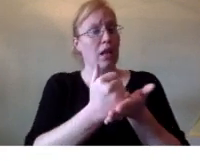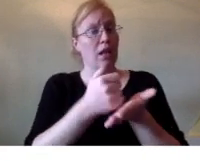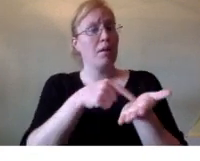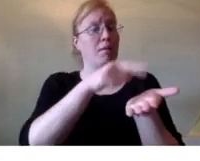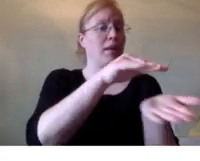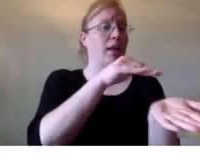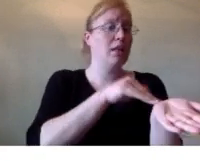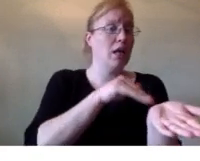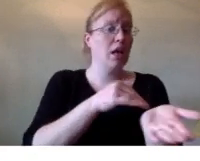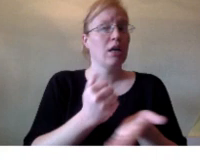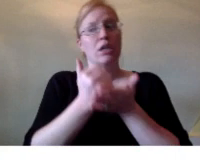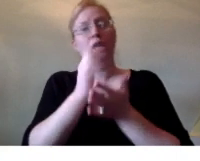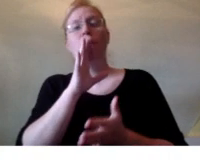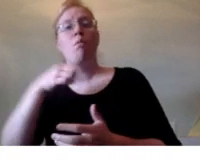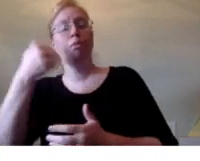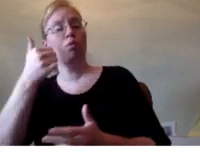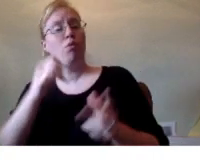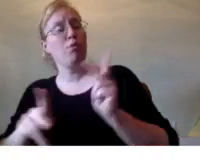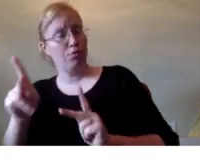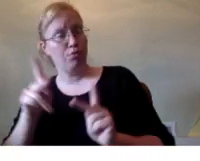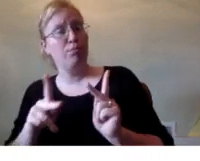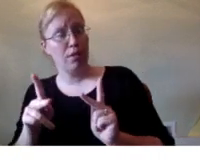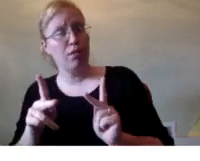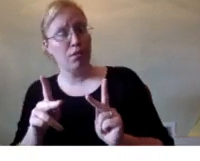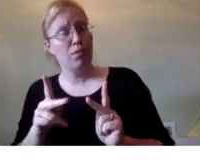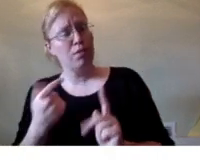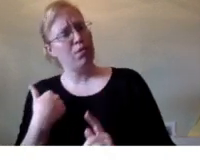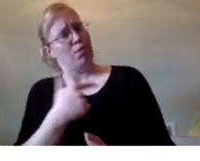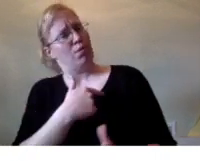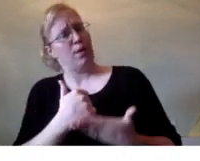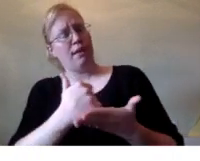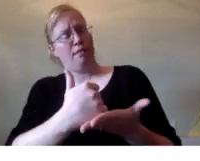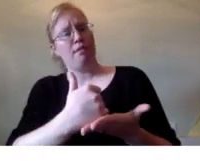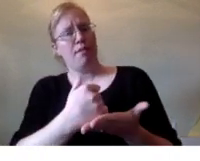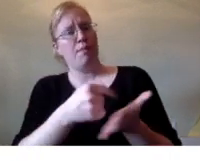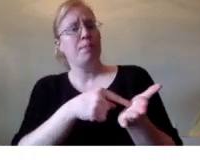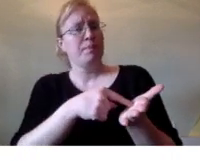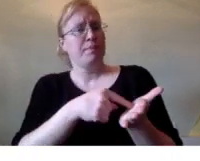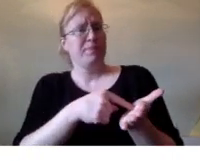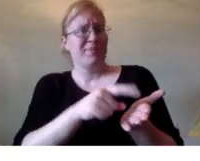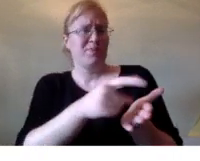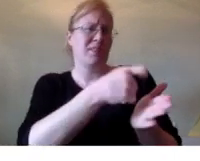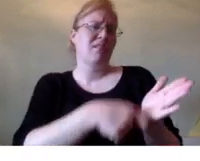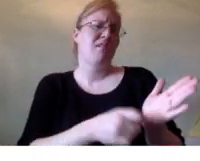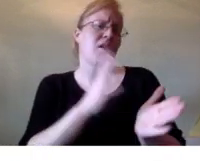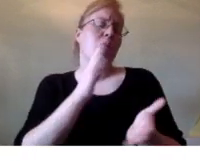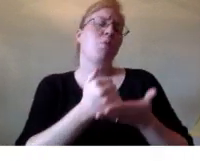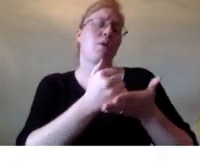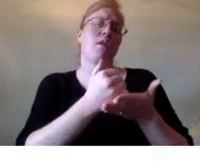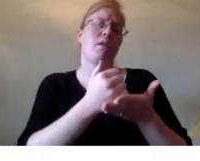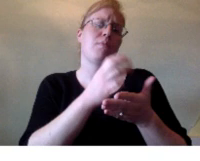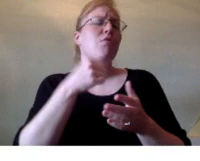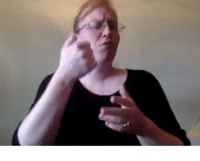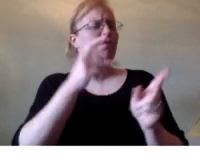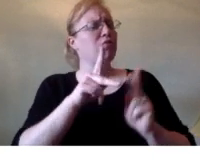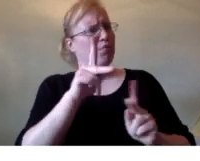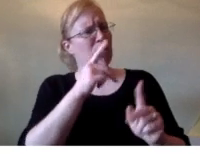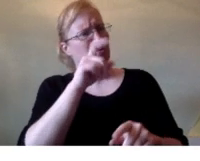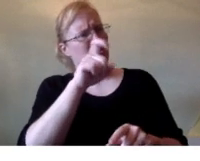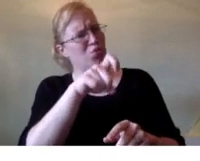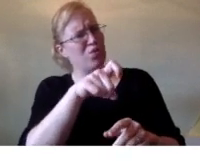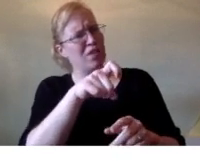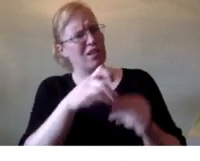pay doctors to help older people. Okay, so we pay a tax that's going to help older people who